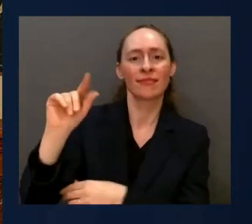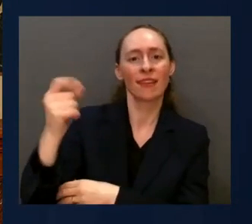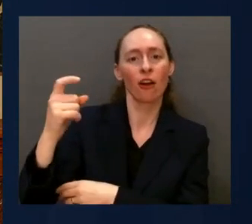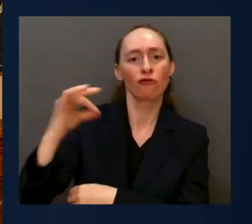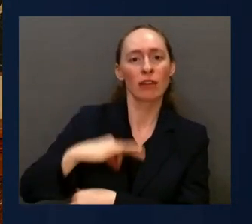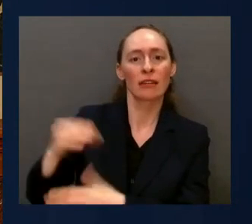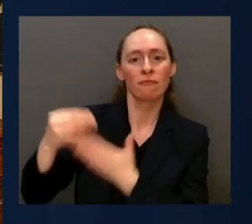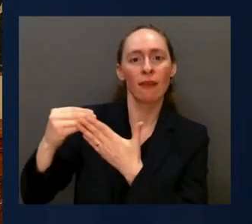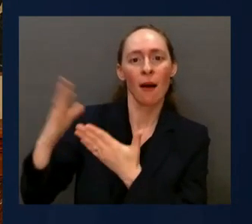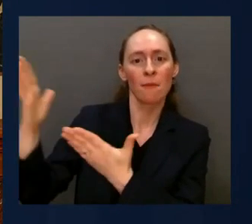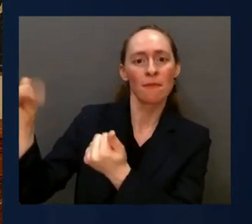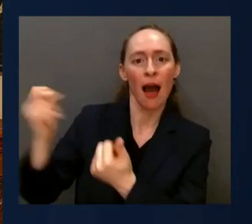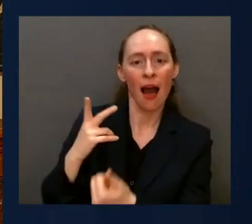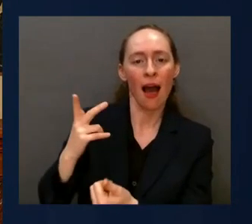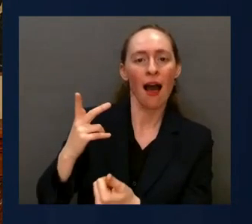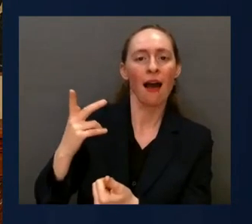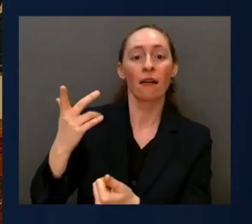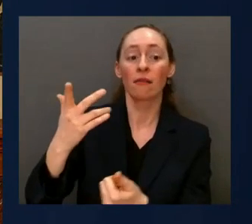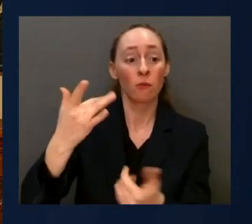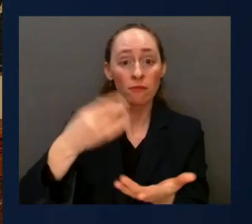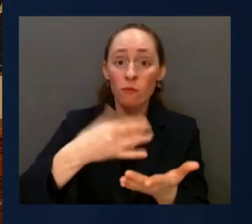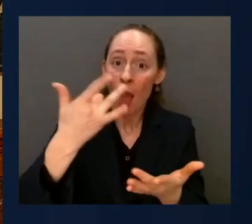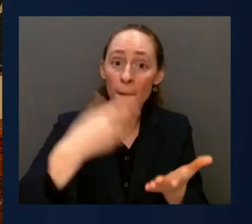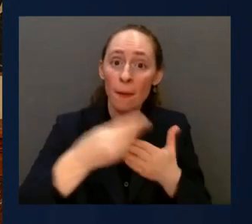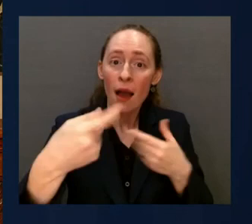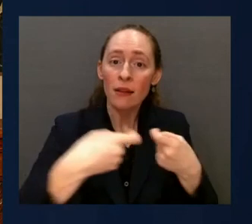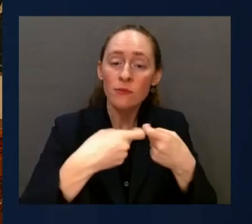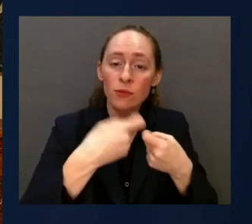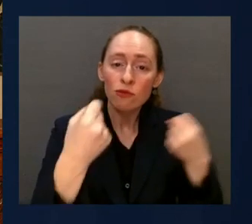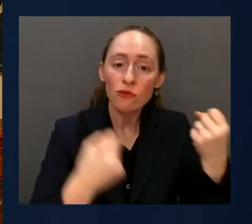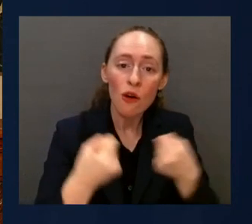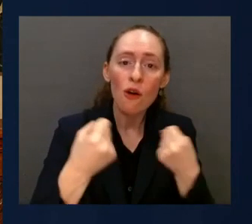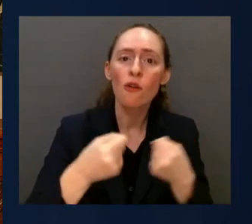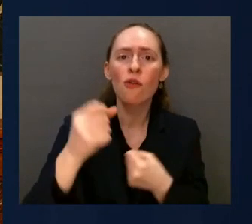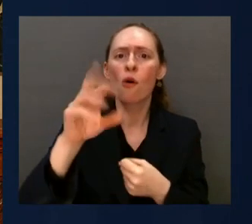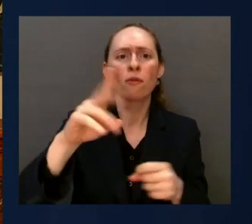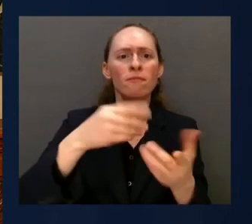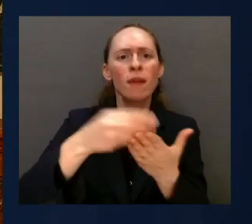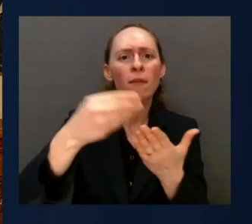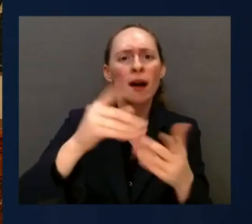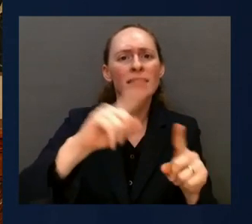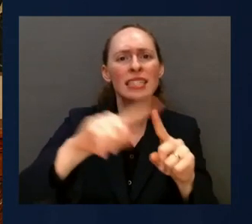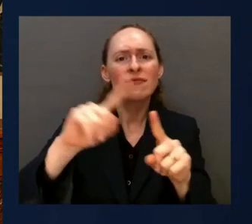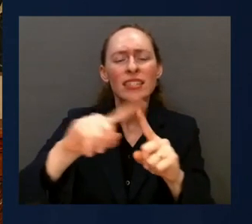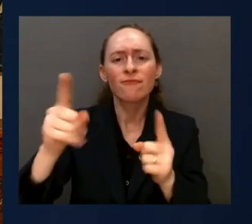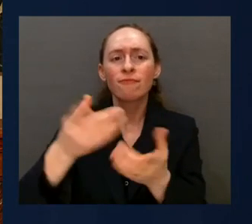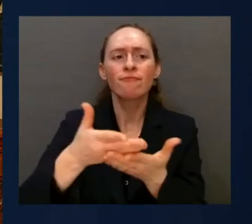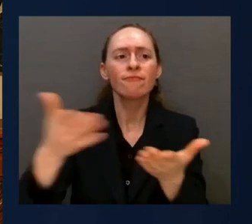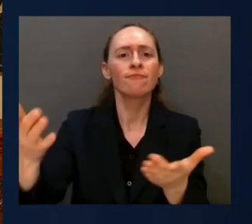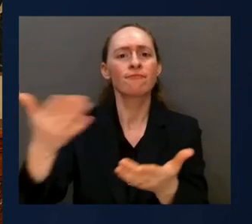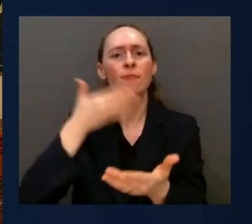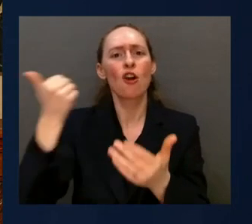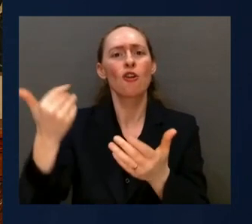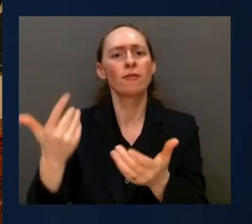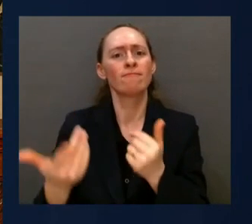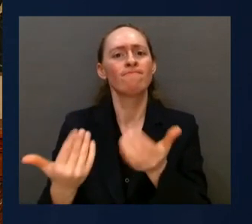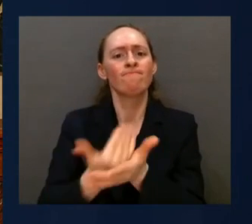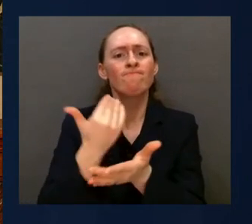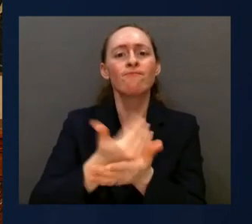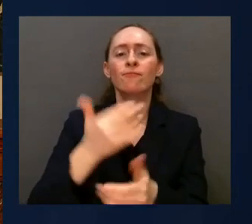energy-efficient appliances. Historic conservation efforts to be responsible stewards of our land. Let's face